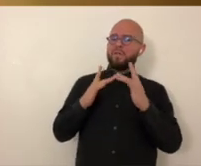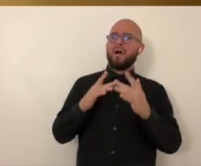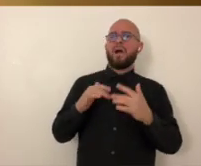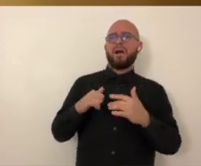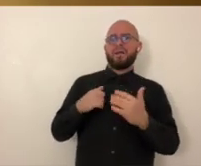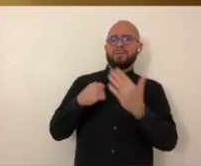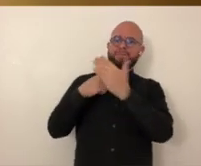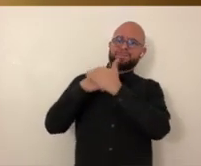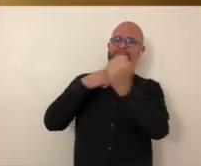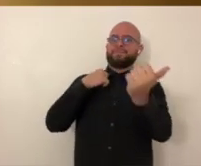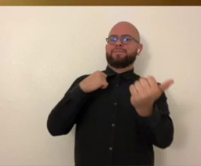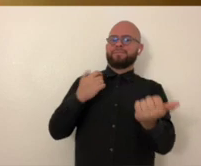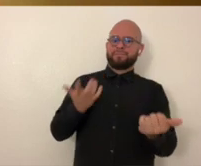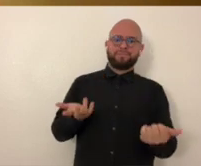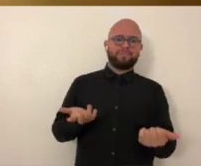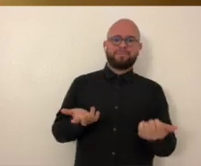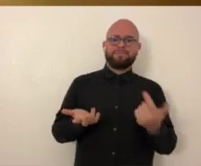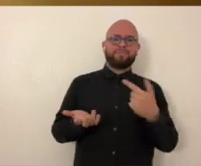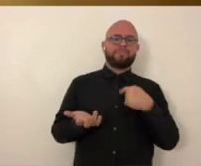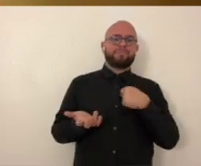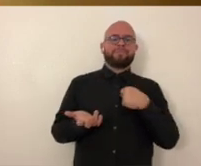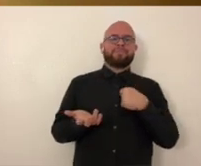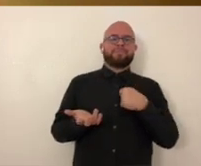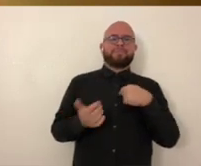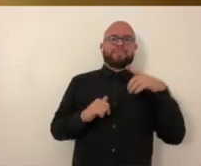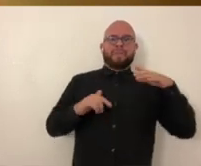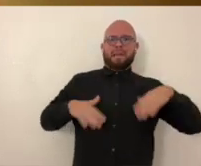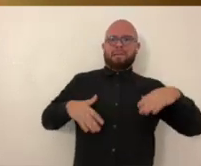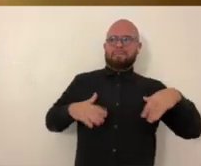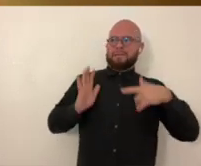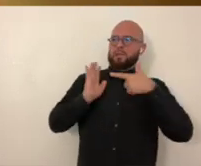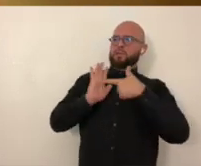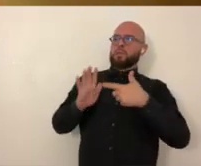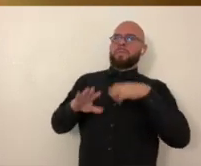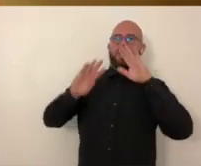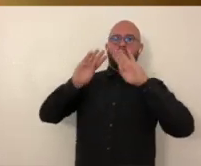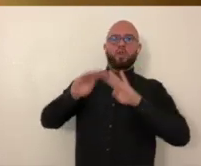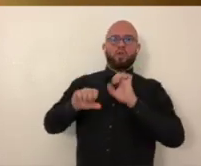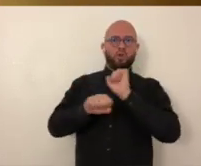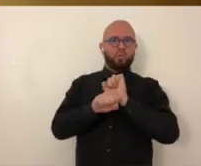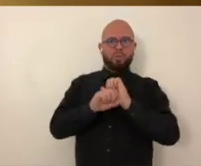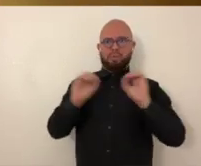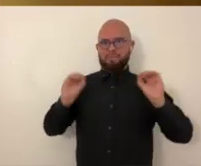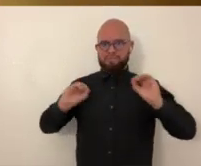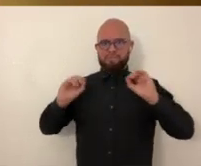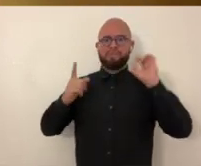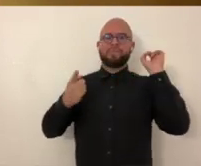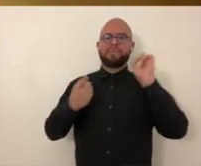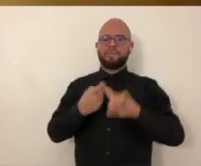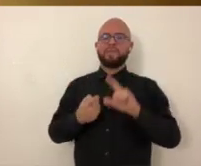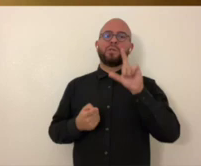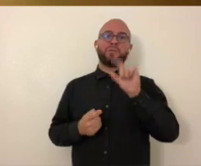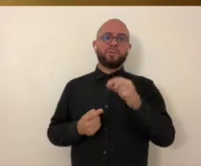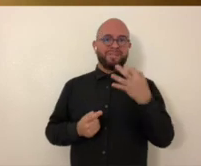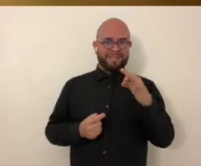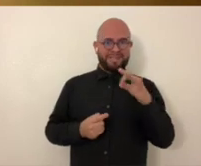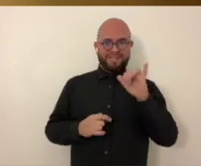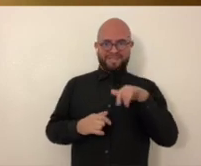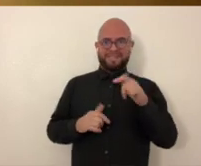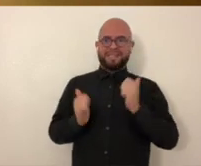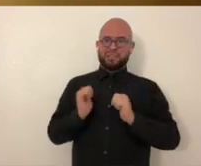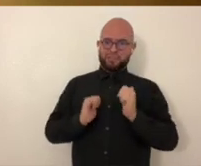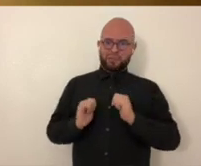I saw this on like an open call thing, and I hadn't been showing any of my collage work or really any